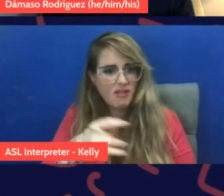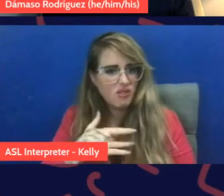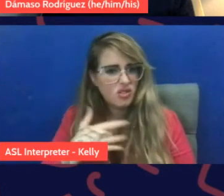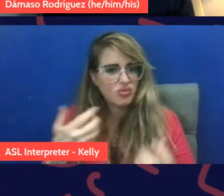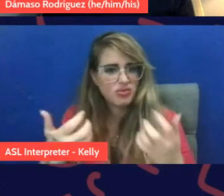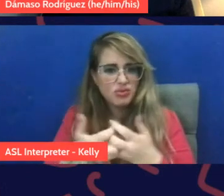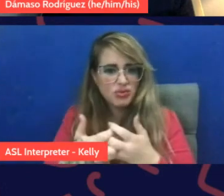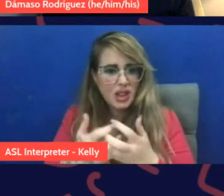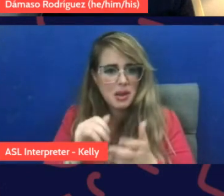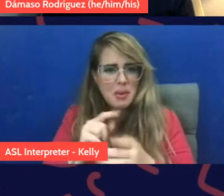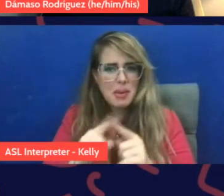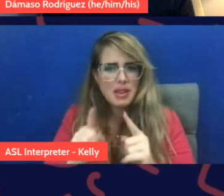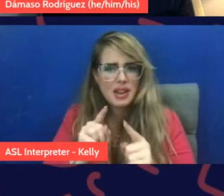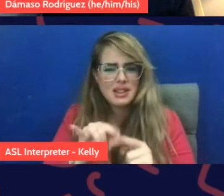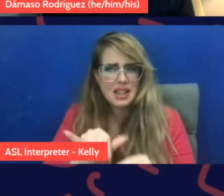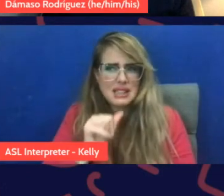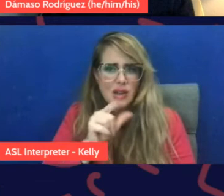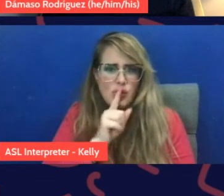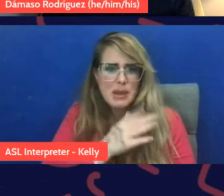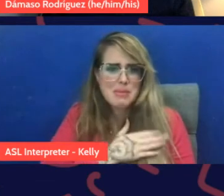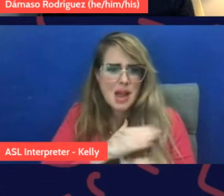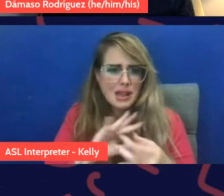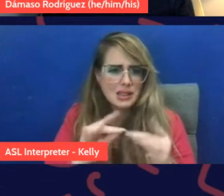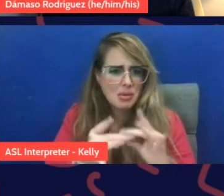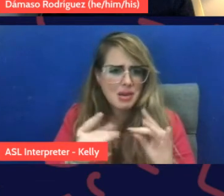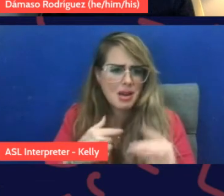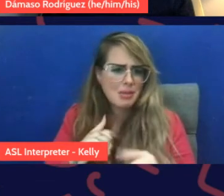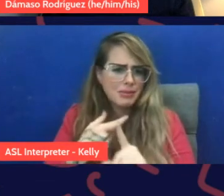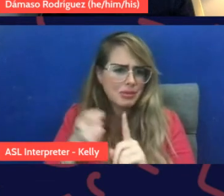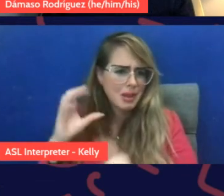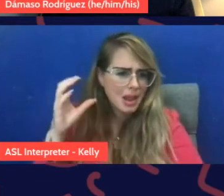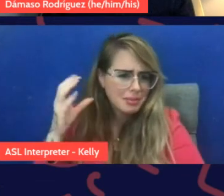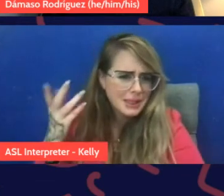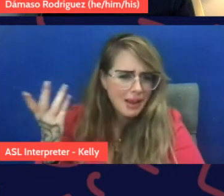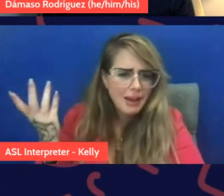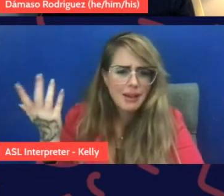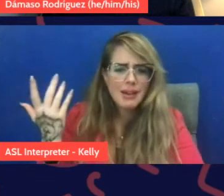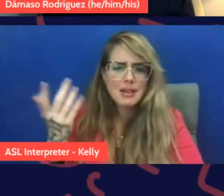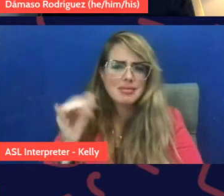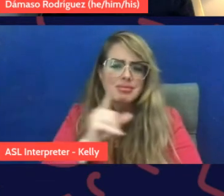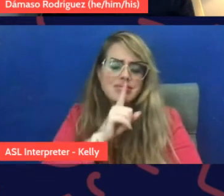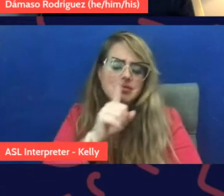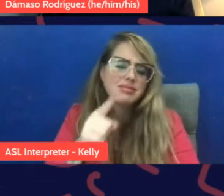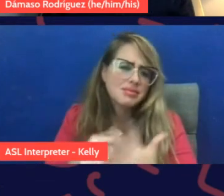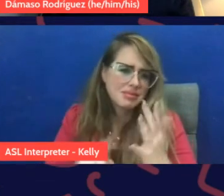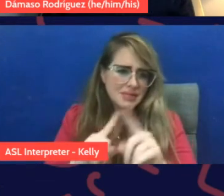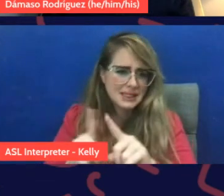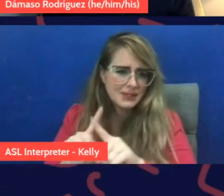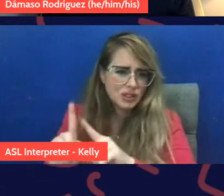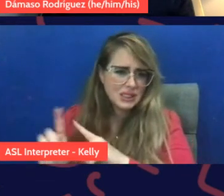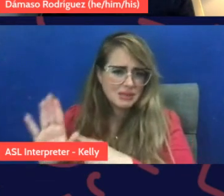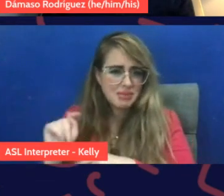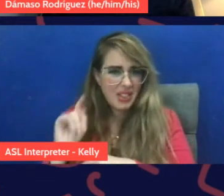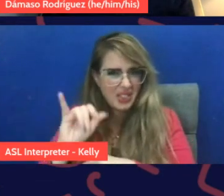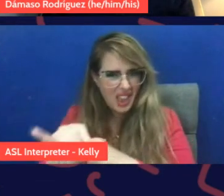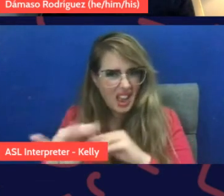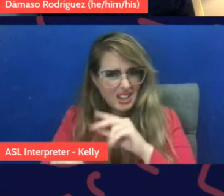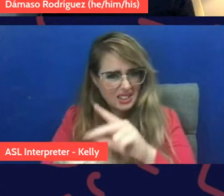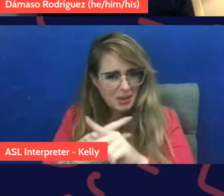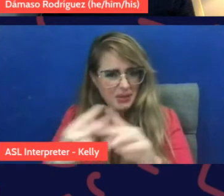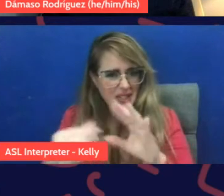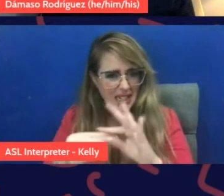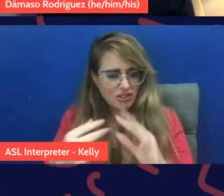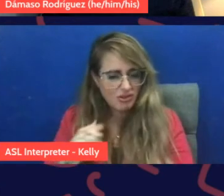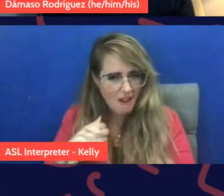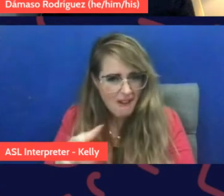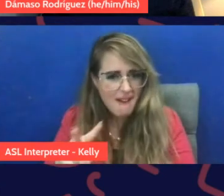do with me really, right? I'm Colombiana. There's just a lot of differences, but I mean, those connections, that's what I'm excited